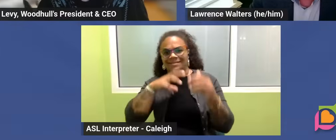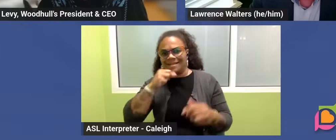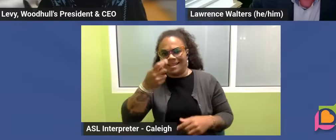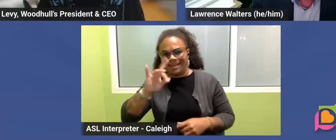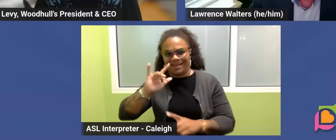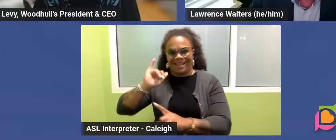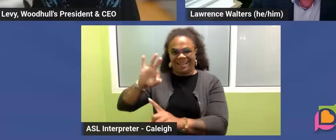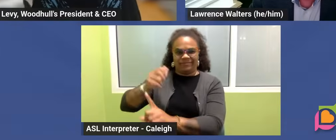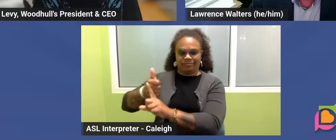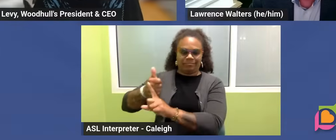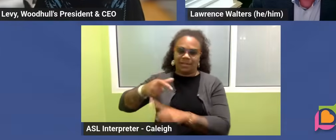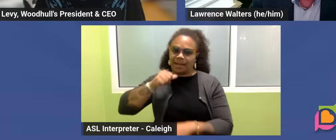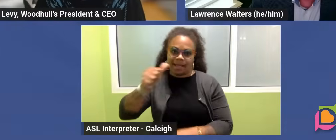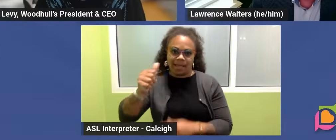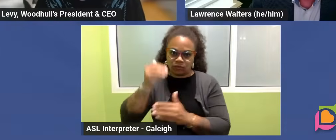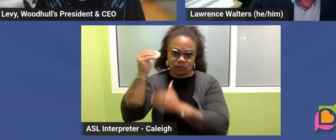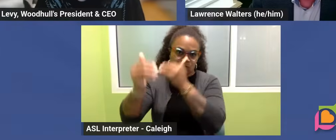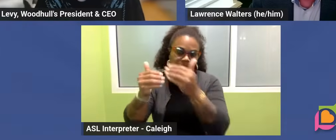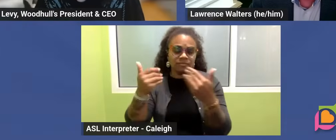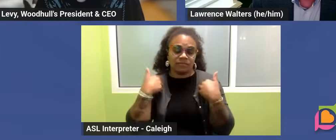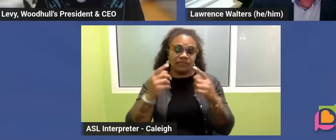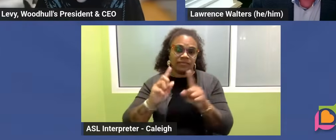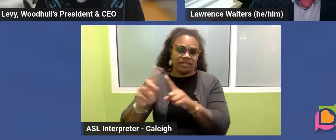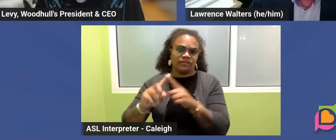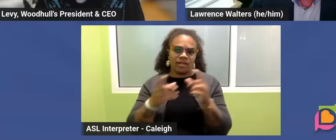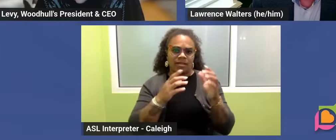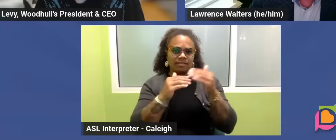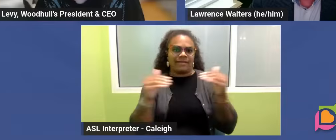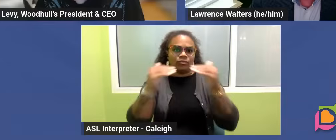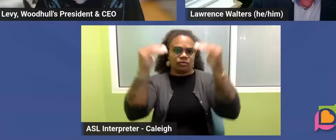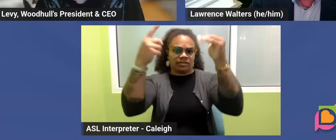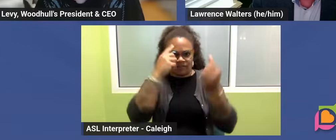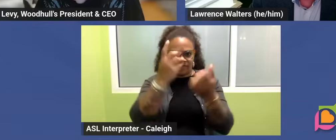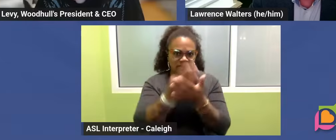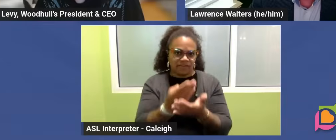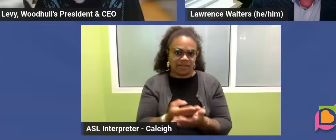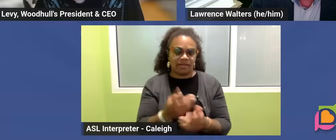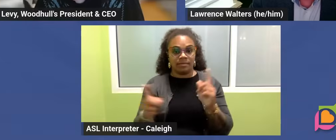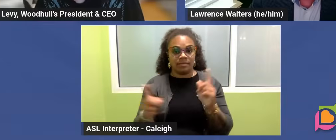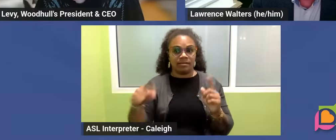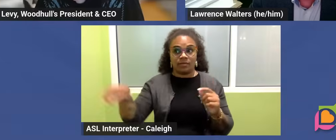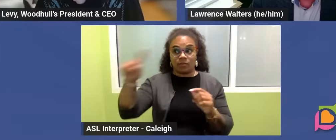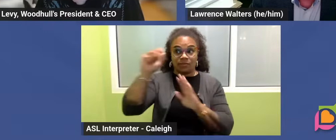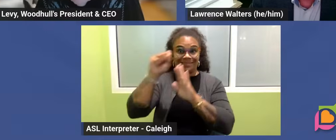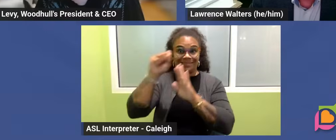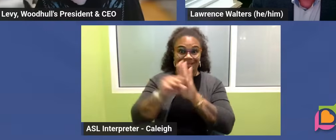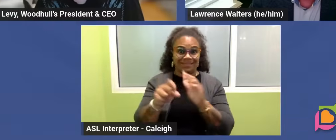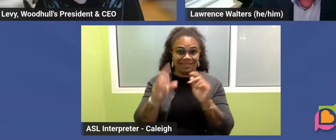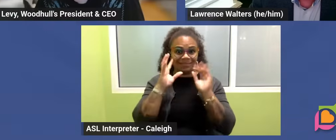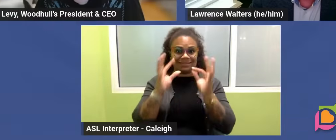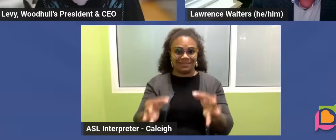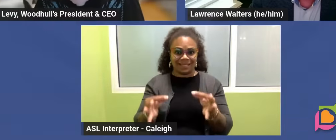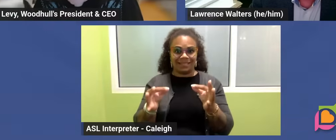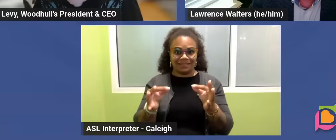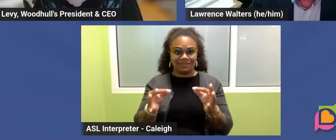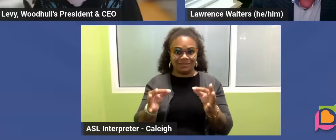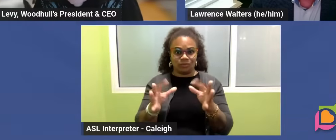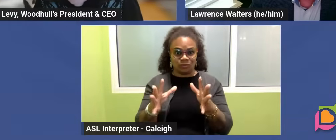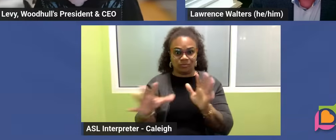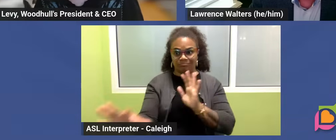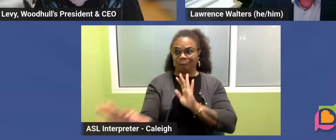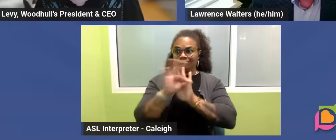levels at which verification can occur, but these states have chosen the most burdensome